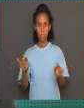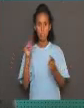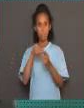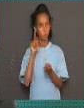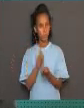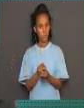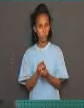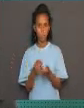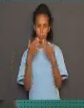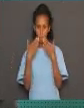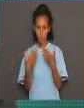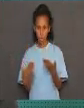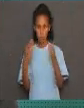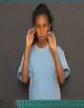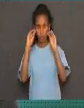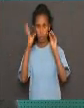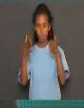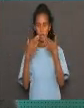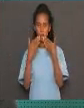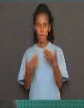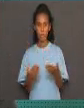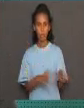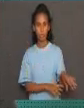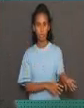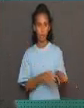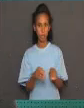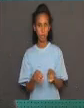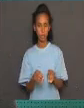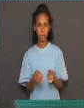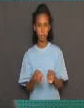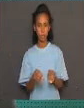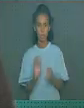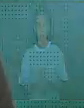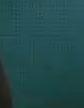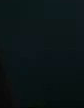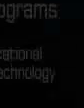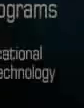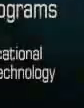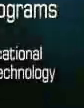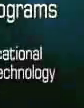distribution. Until then, thank you, teacher. Thank you, students.